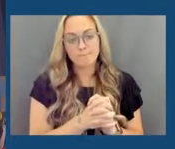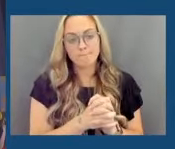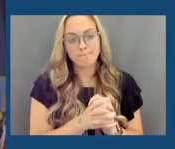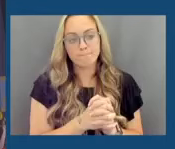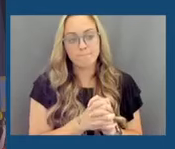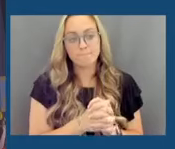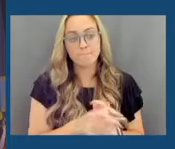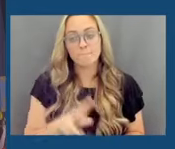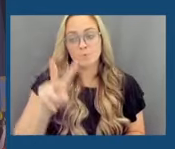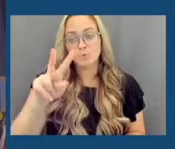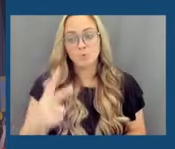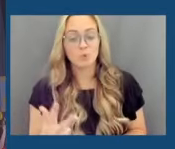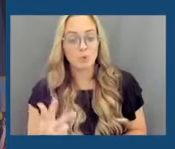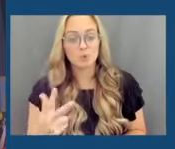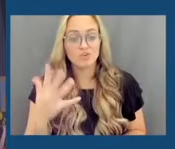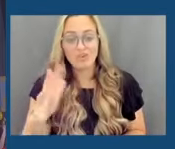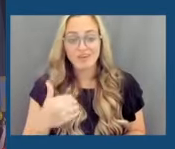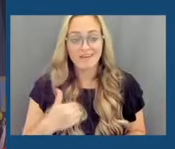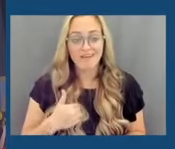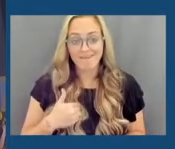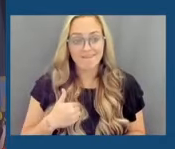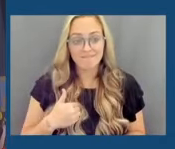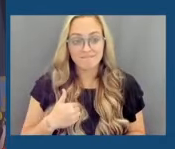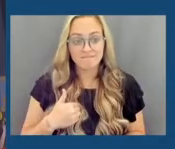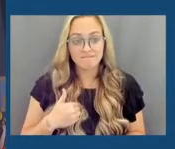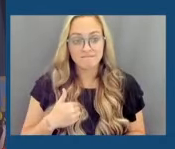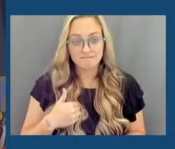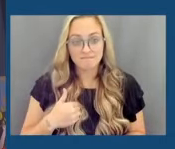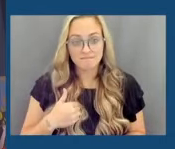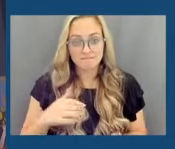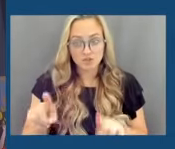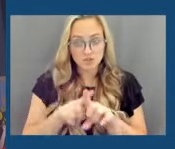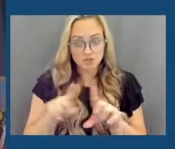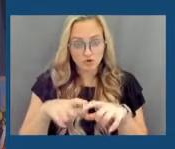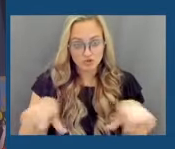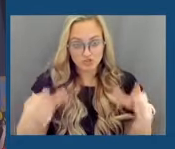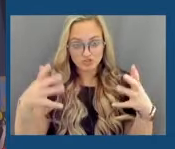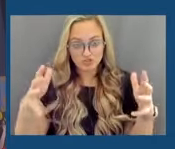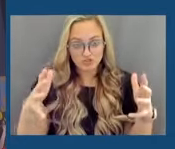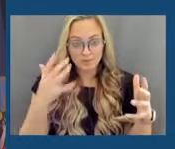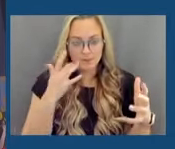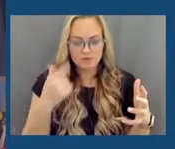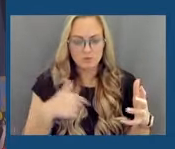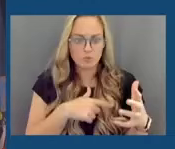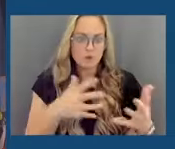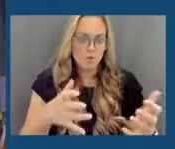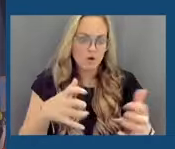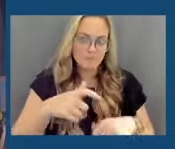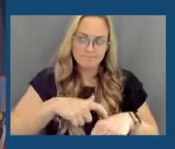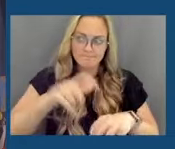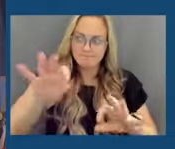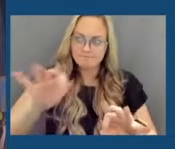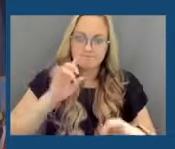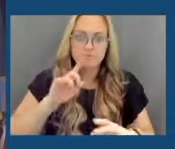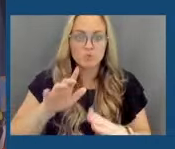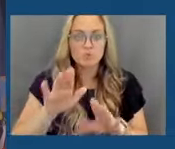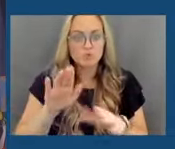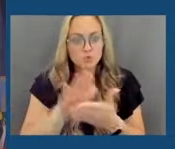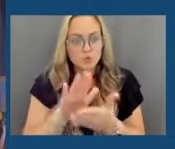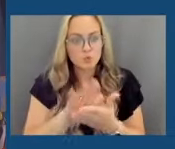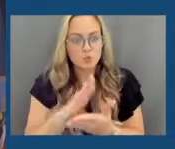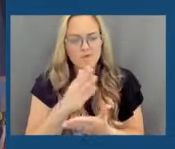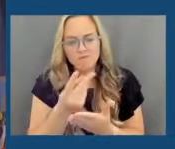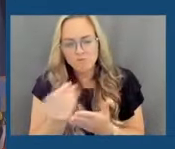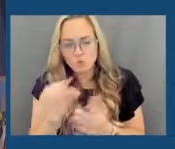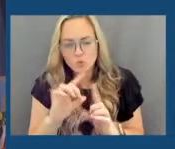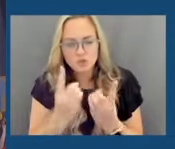two-thirds of the recipients already have their checks, which is great because we wanted that in time for school. And there's a couple